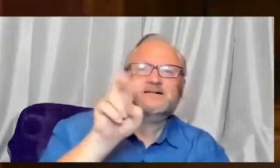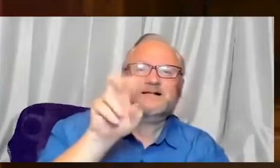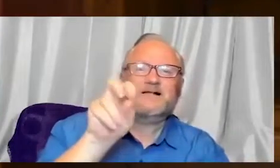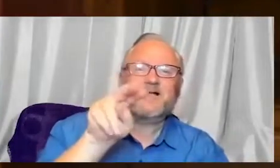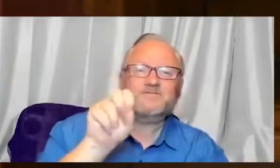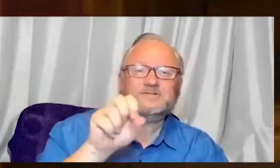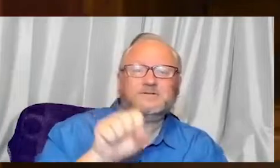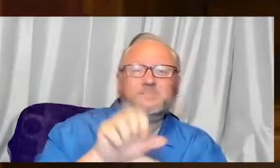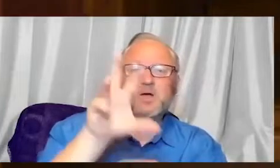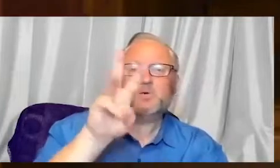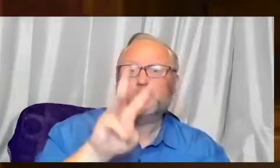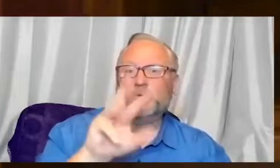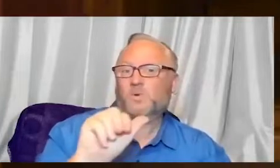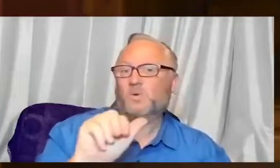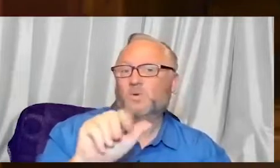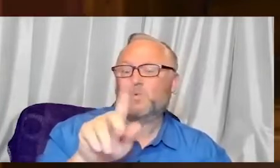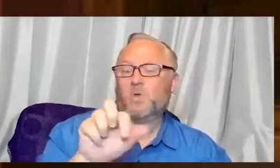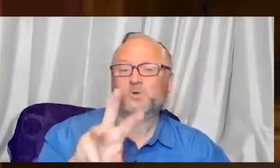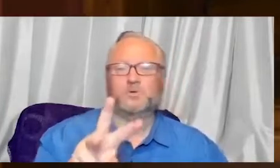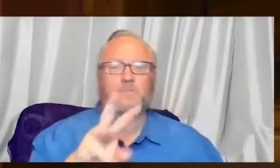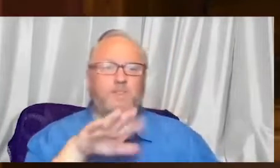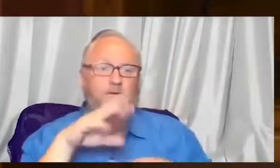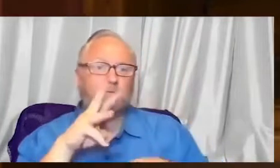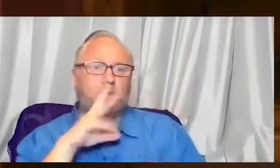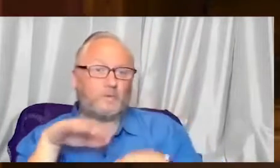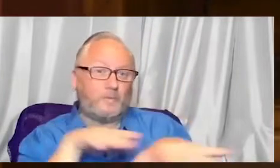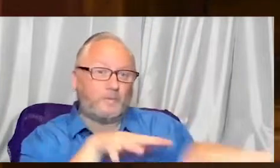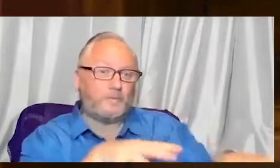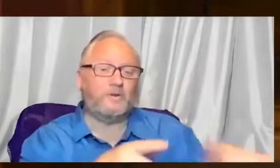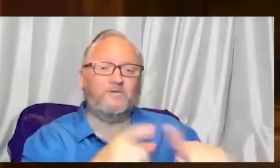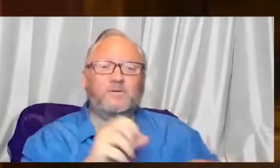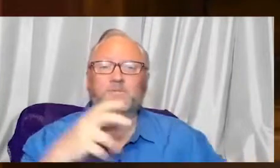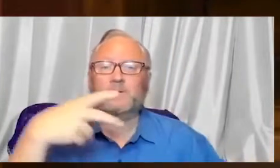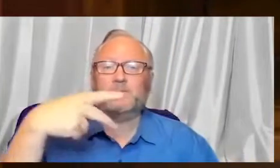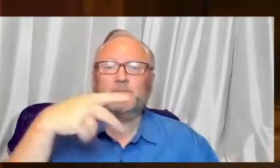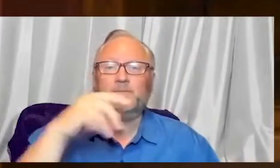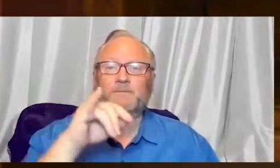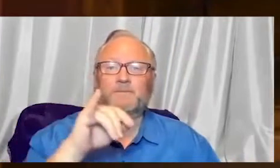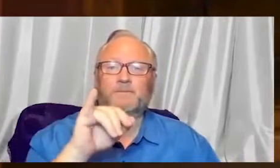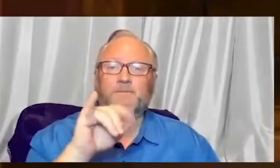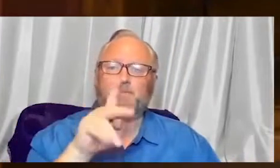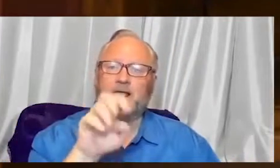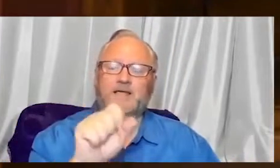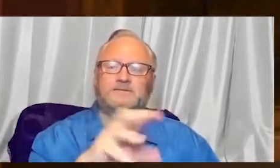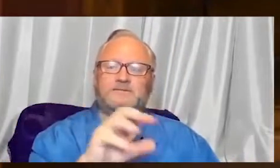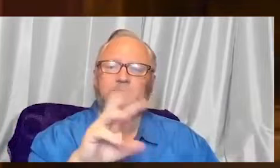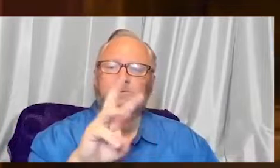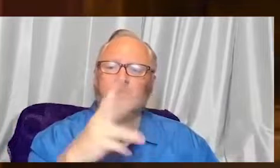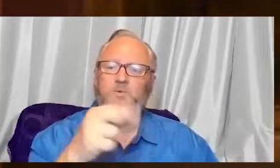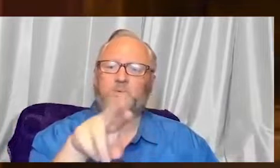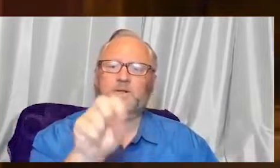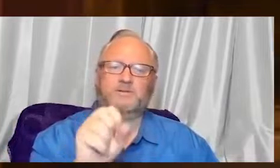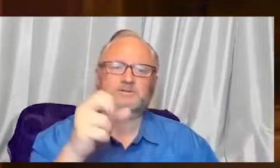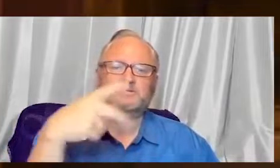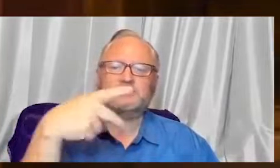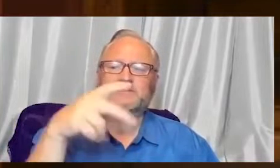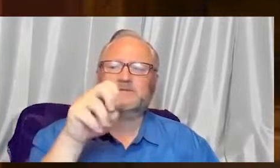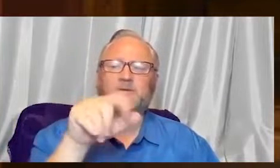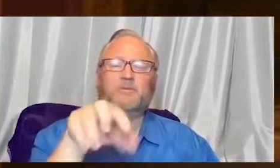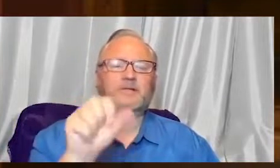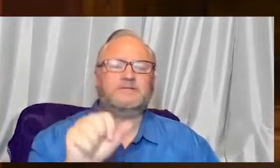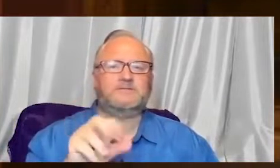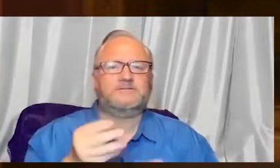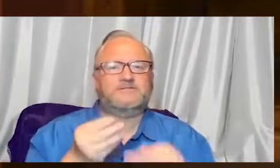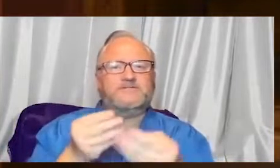Walter, the rushing spring waters of Pikes and Wheeler Peaks feed mirror lakes and quench